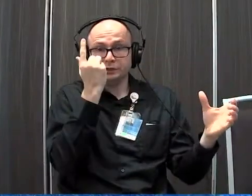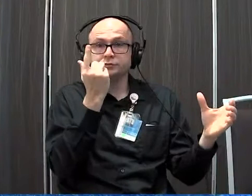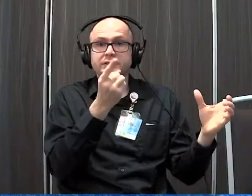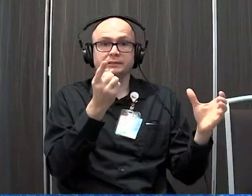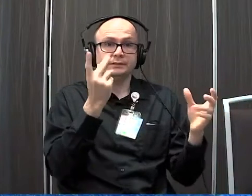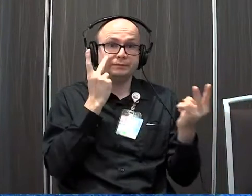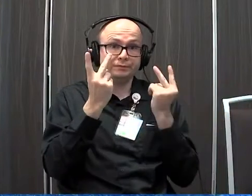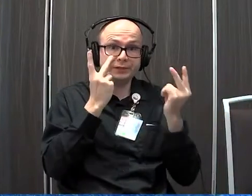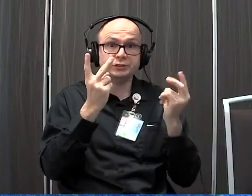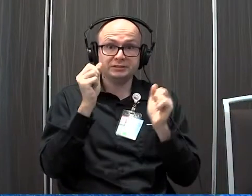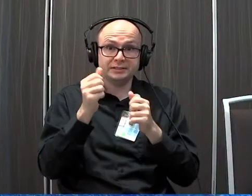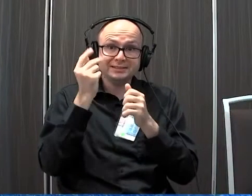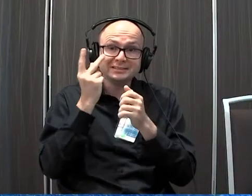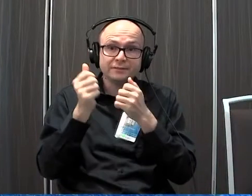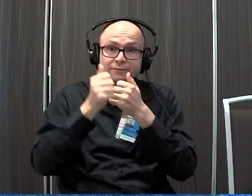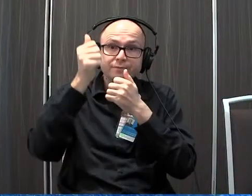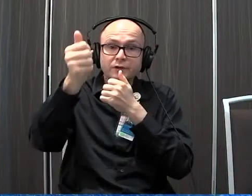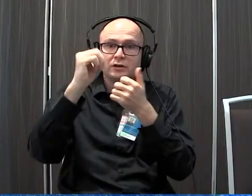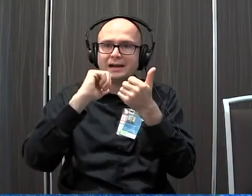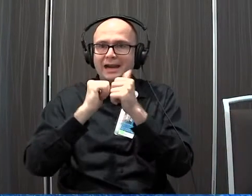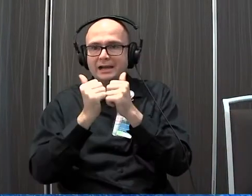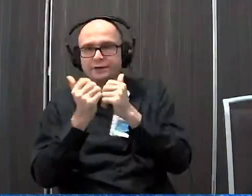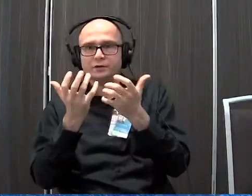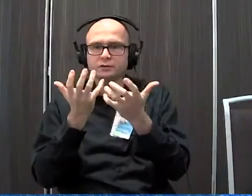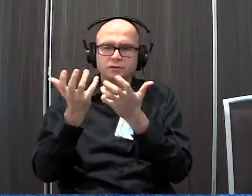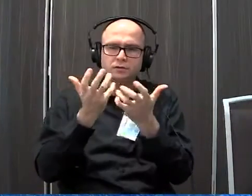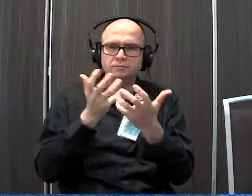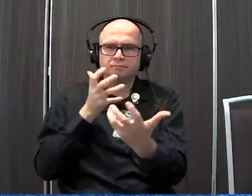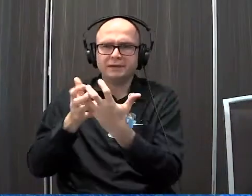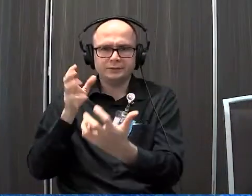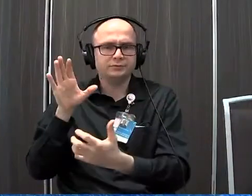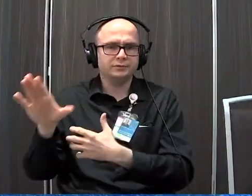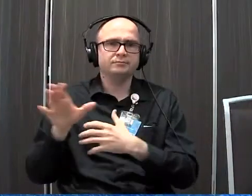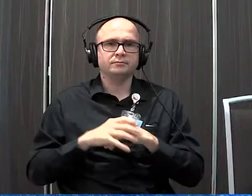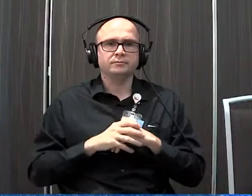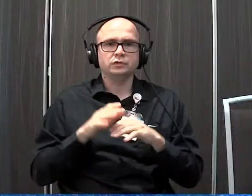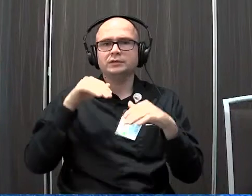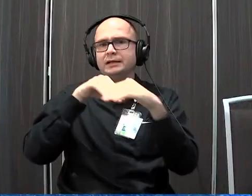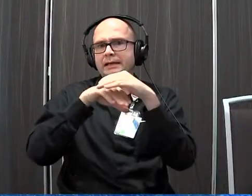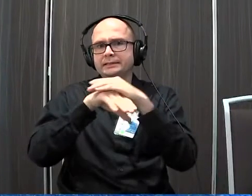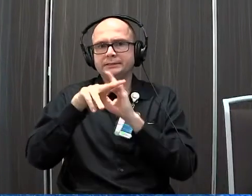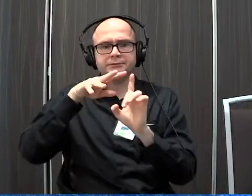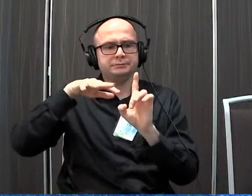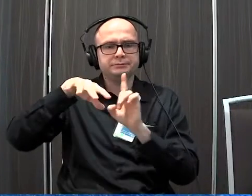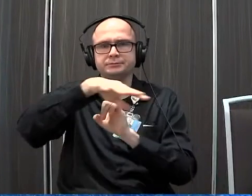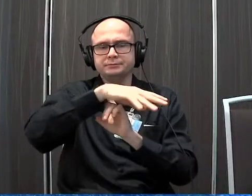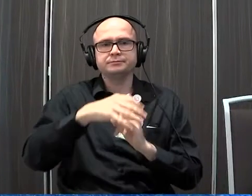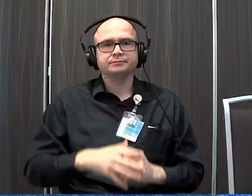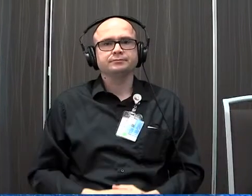vision of the student with charge and how they use it and how they can best support them to access the visual environment at